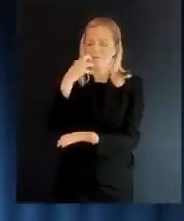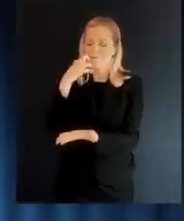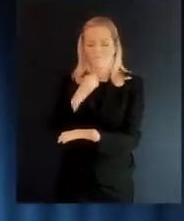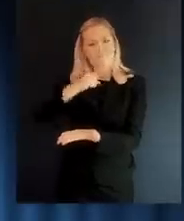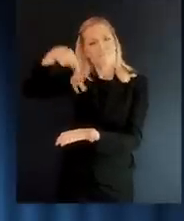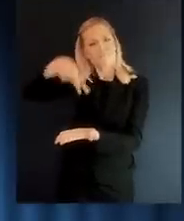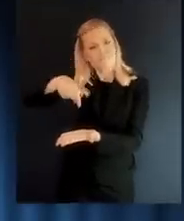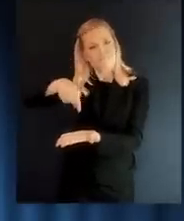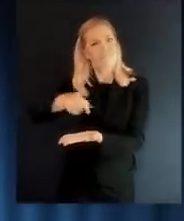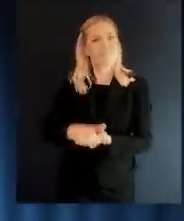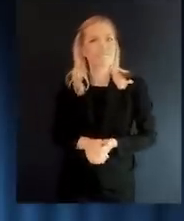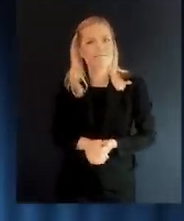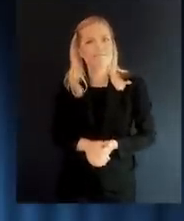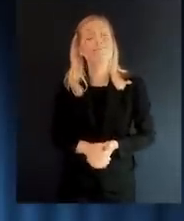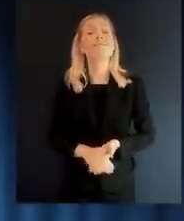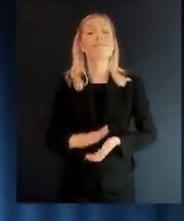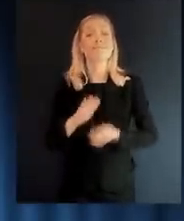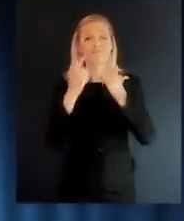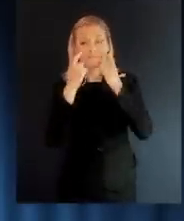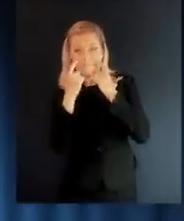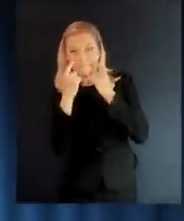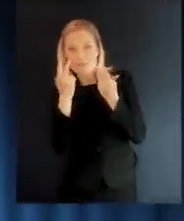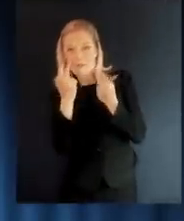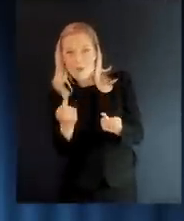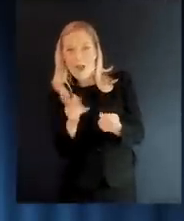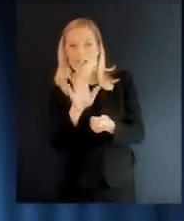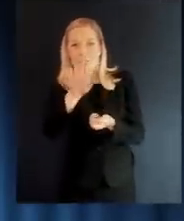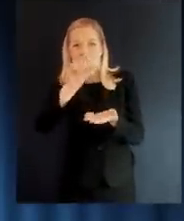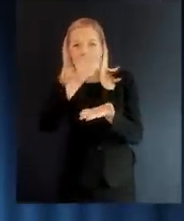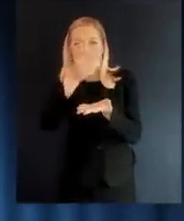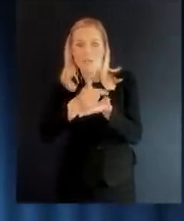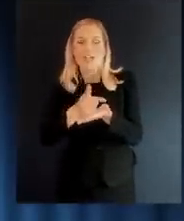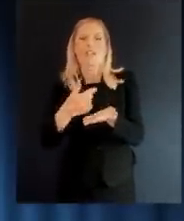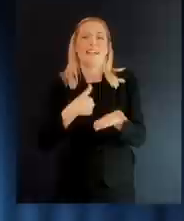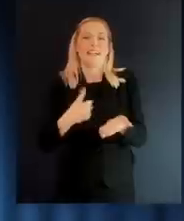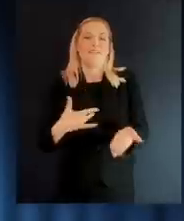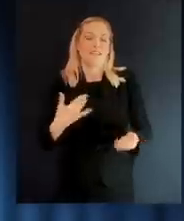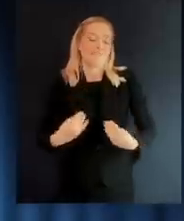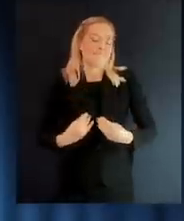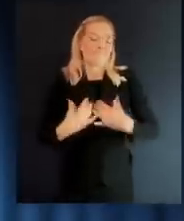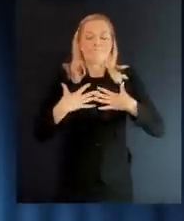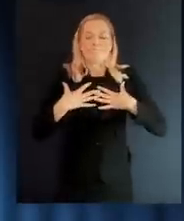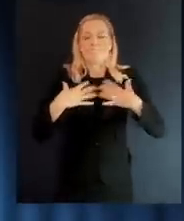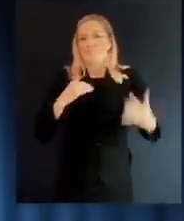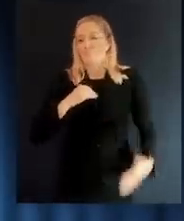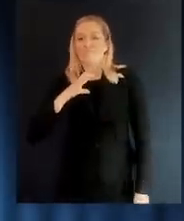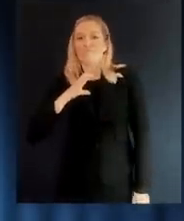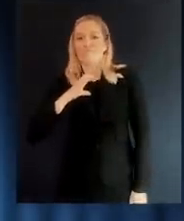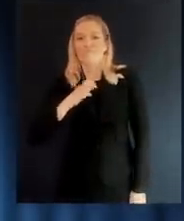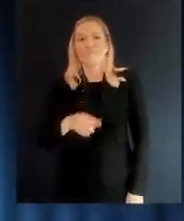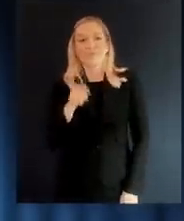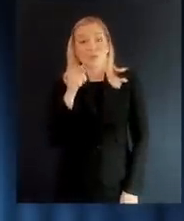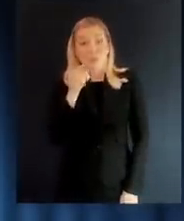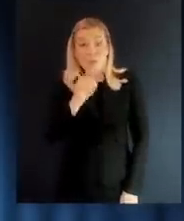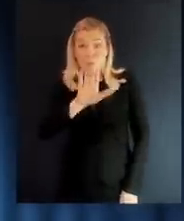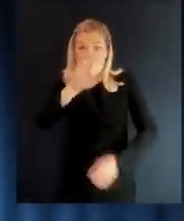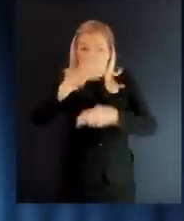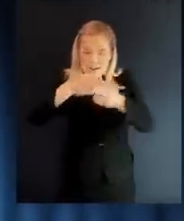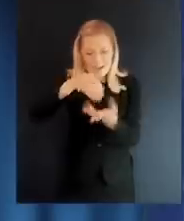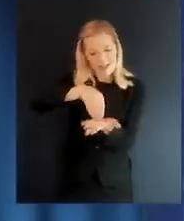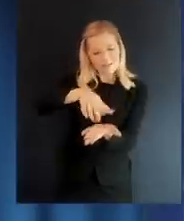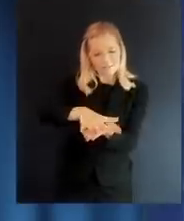College fills me with pride. You are now a part of Madison Area Technical College